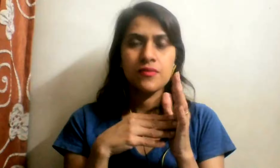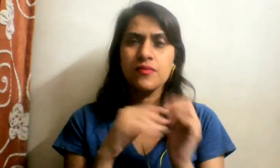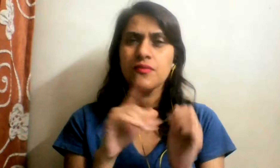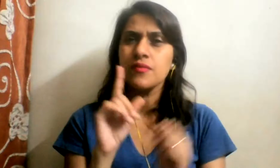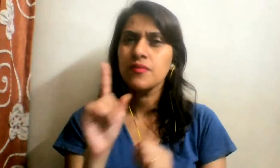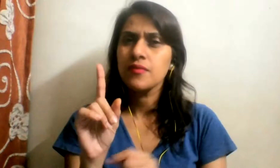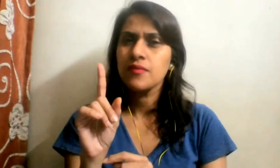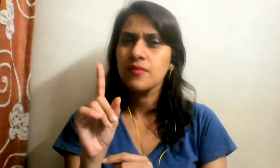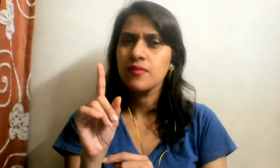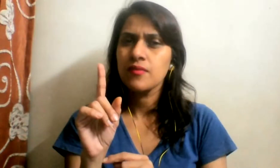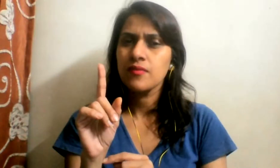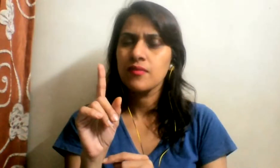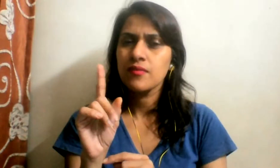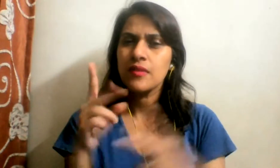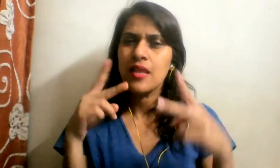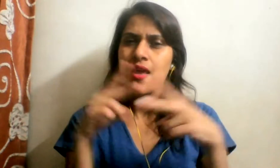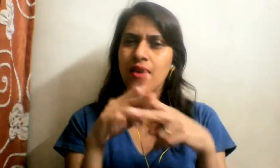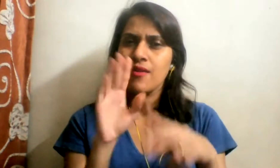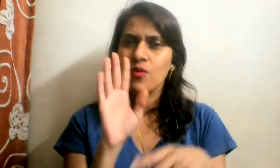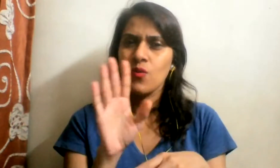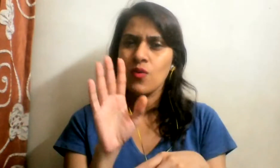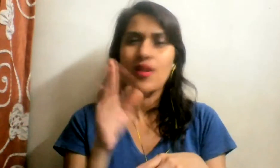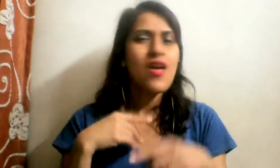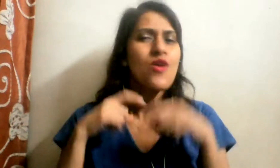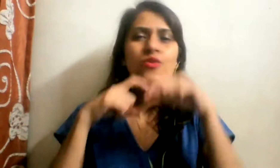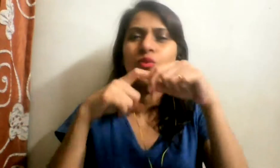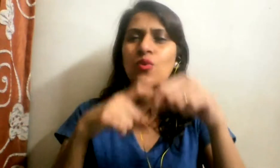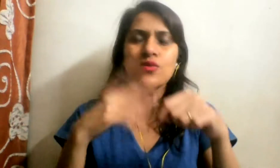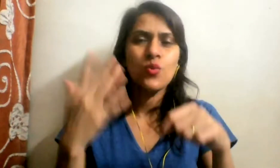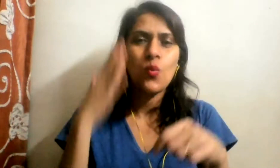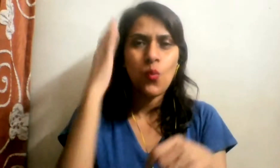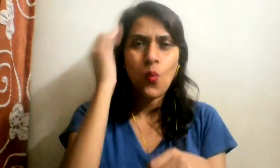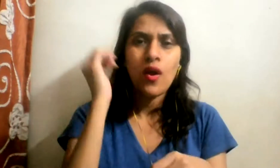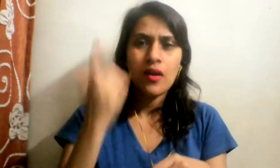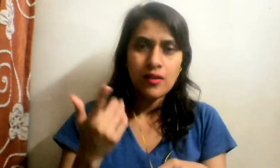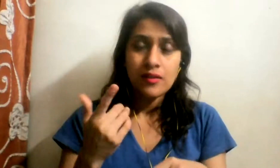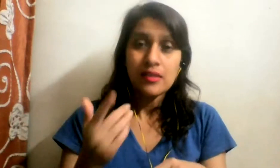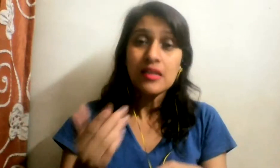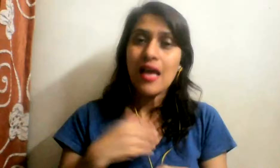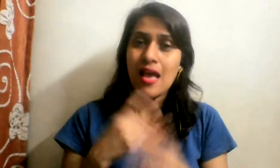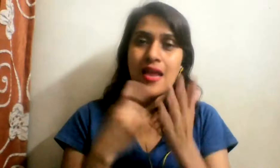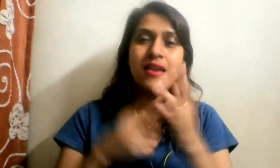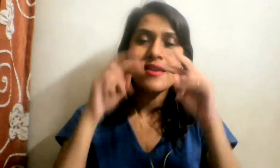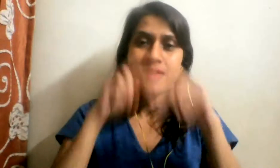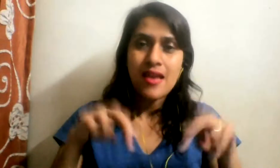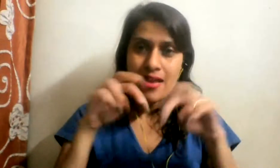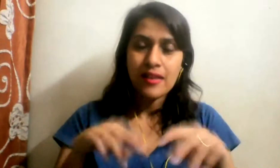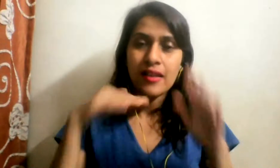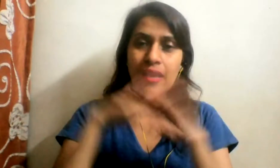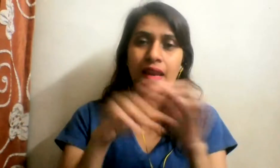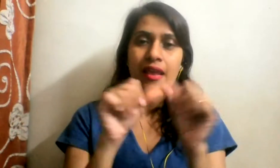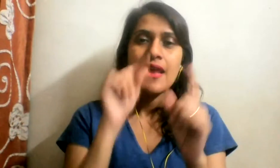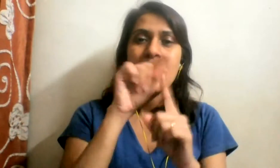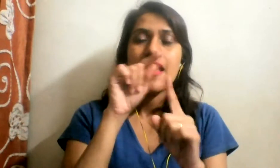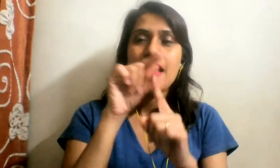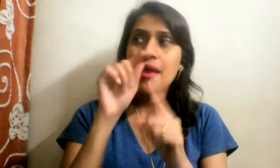out. Sorry, sorry. Why I raised this question? Actually, ma'am, I was a subject for the research in the AIMS New Delhi.